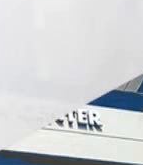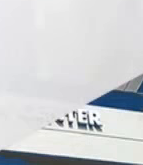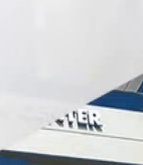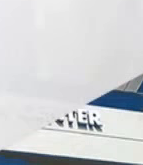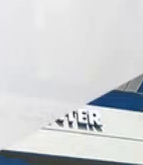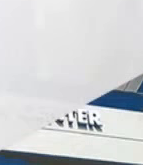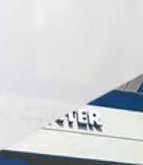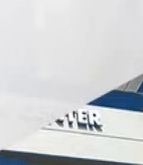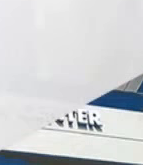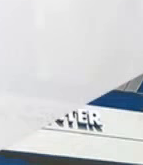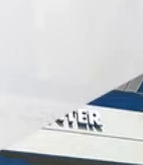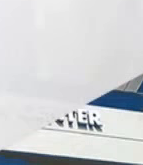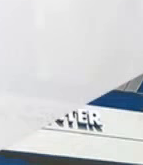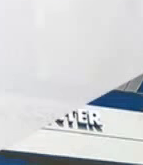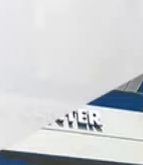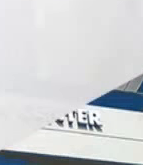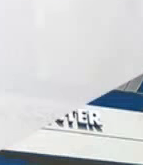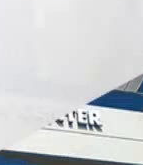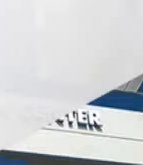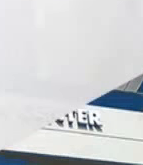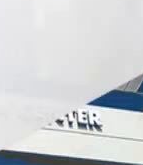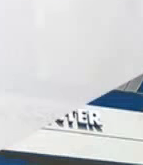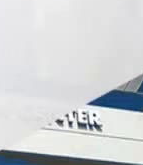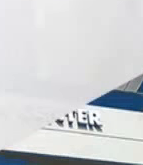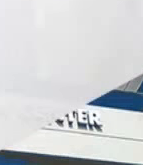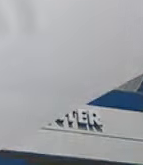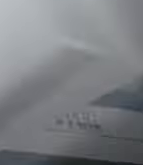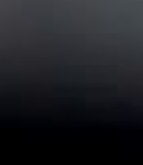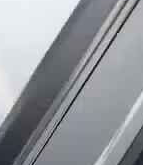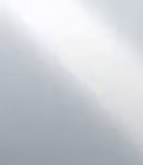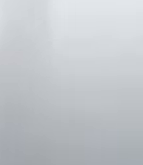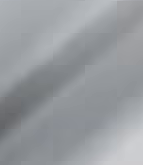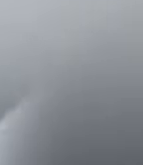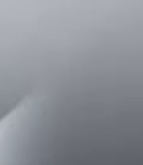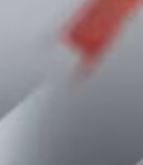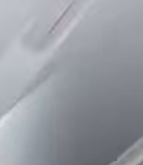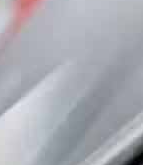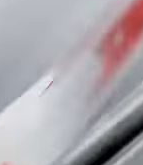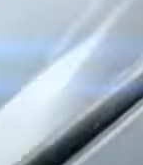You know, I lost my father to cancer about 12 years ago.